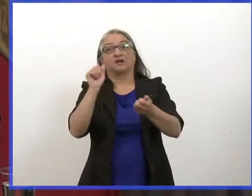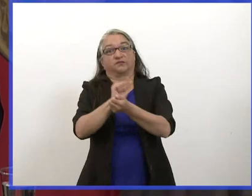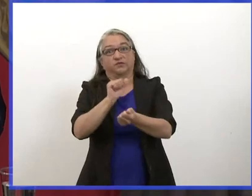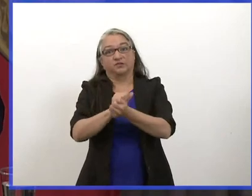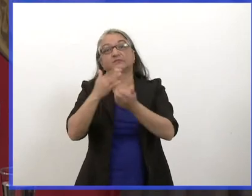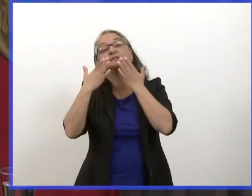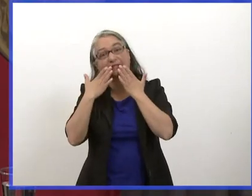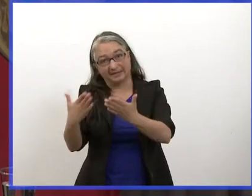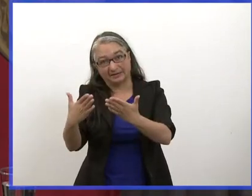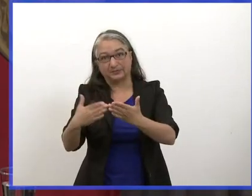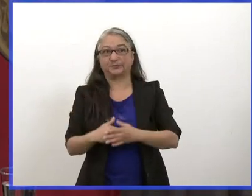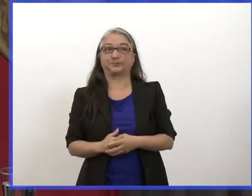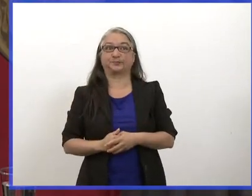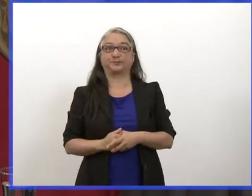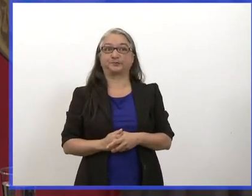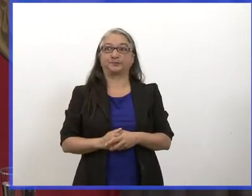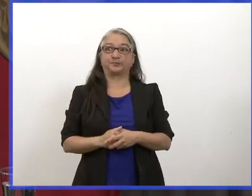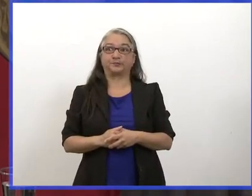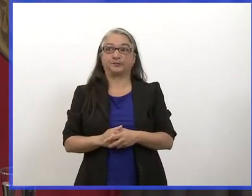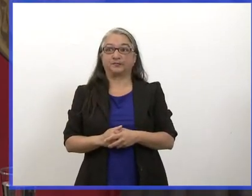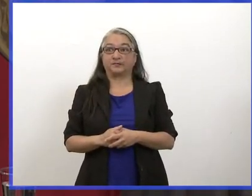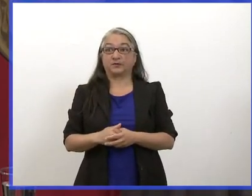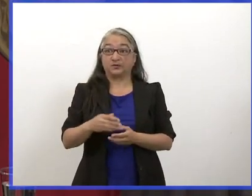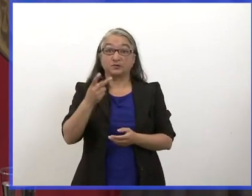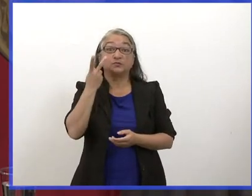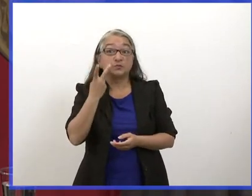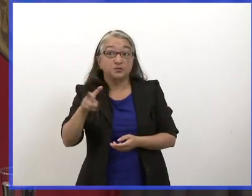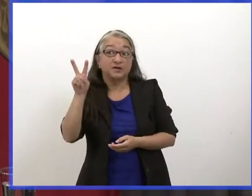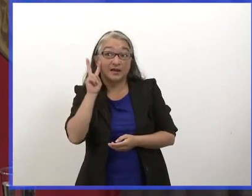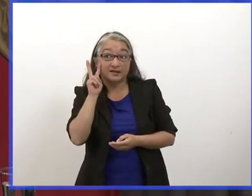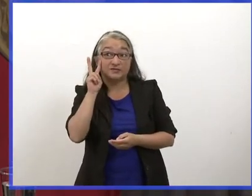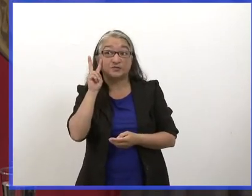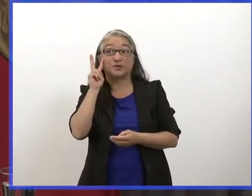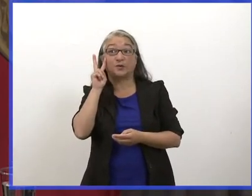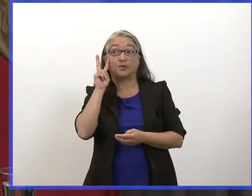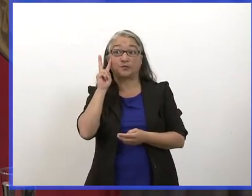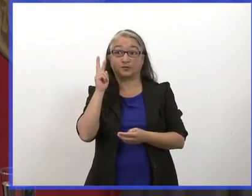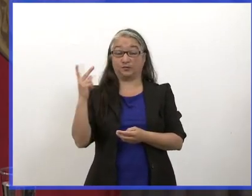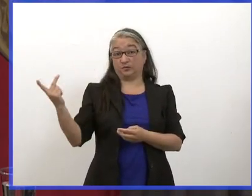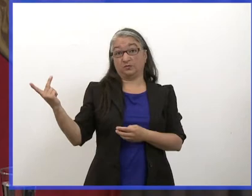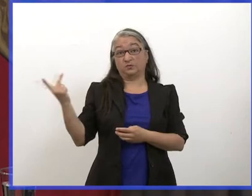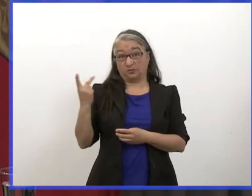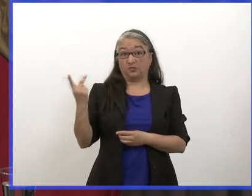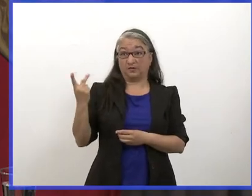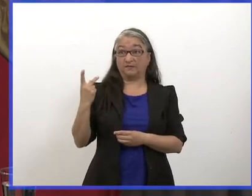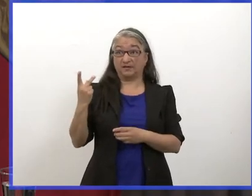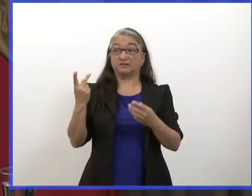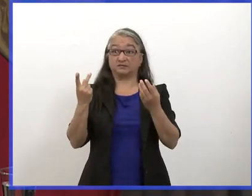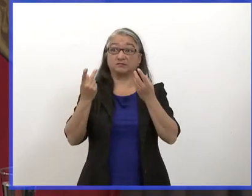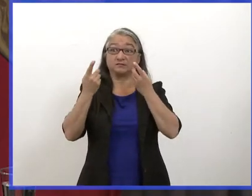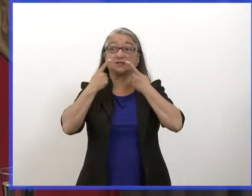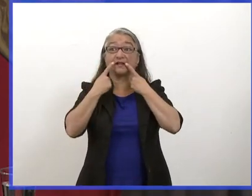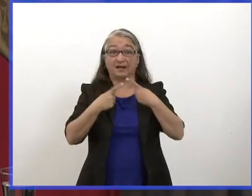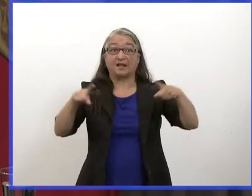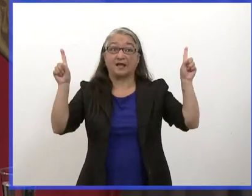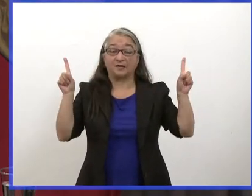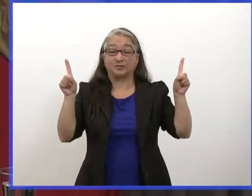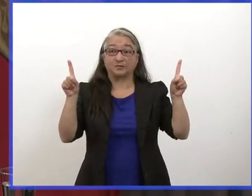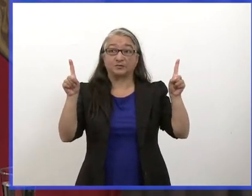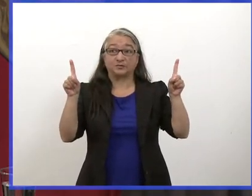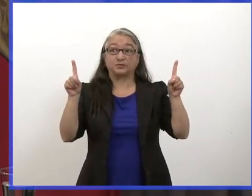Just 2 days ago, Dr. Roussin and I announced that the additional public health orders that were put in place for the May long